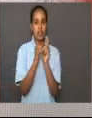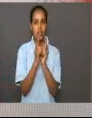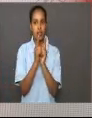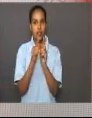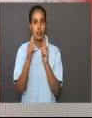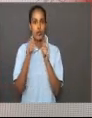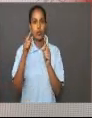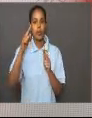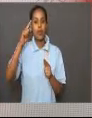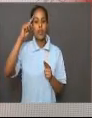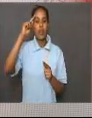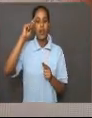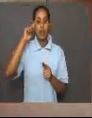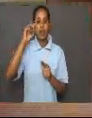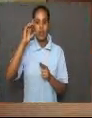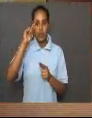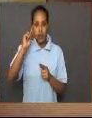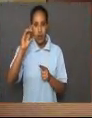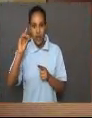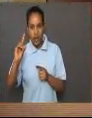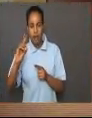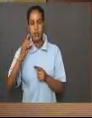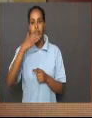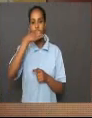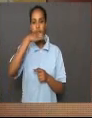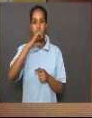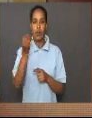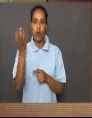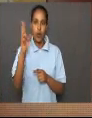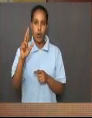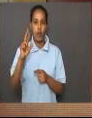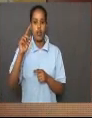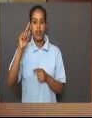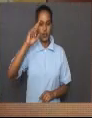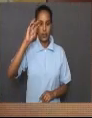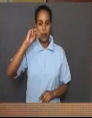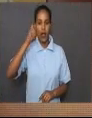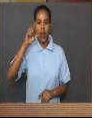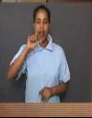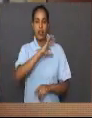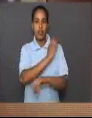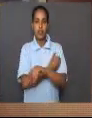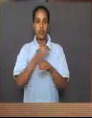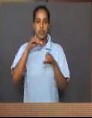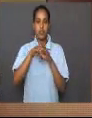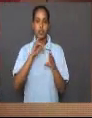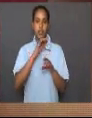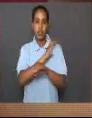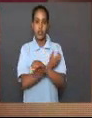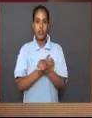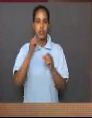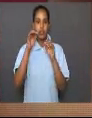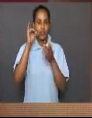to thermodynamics. Heat, or thermal energy, is the energy that